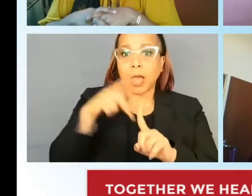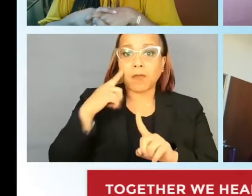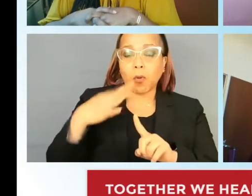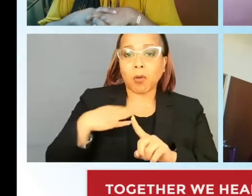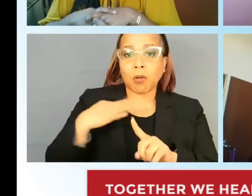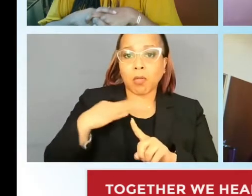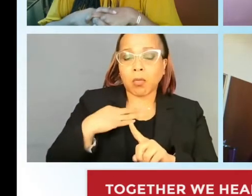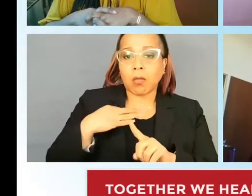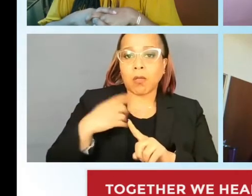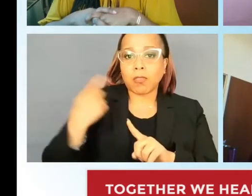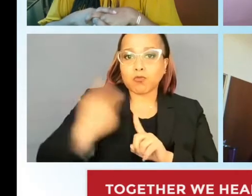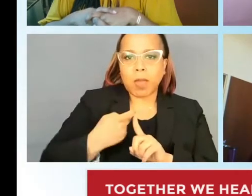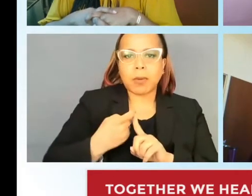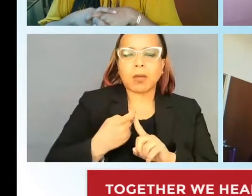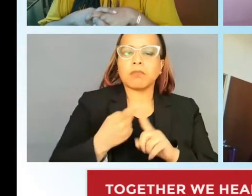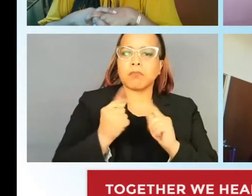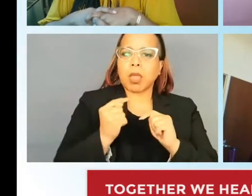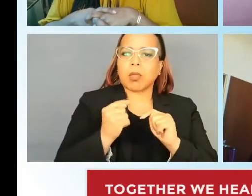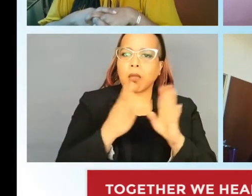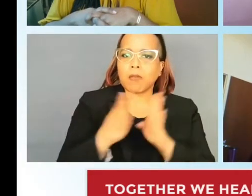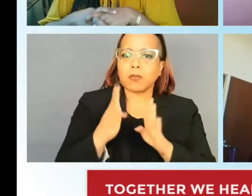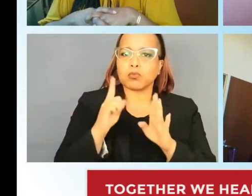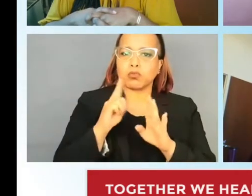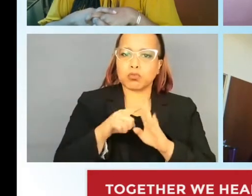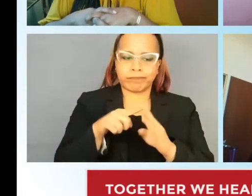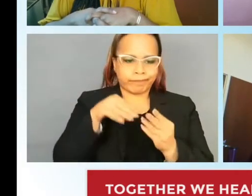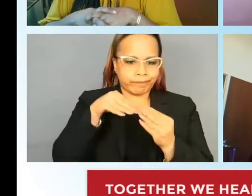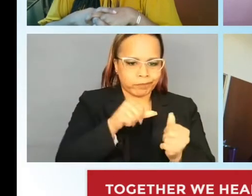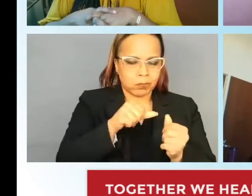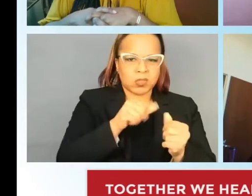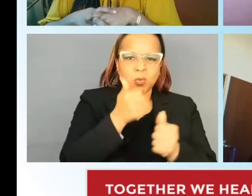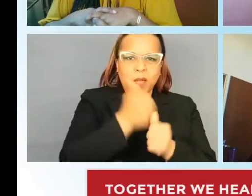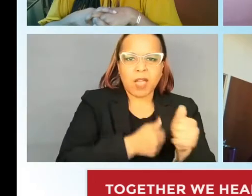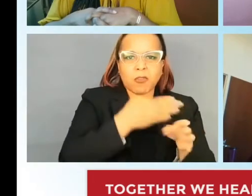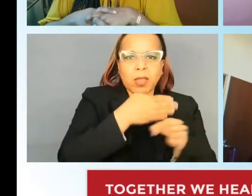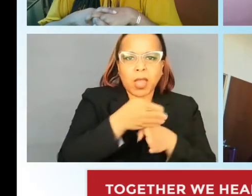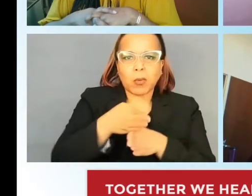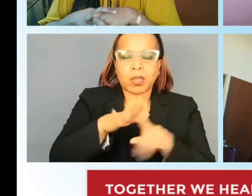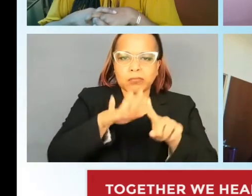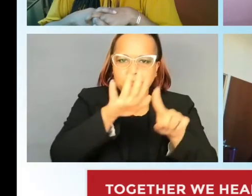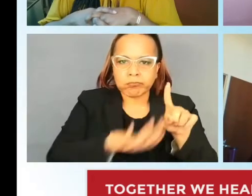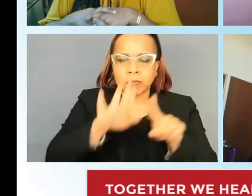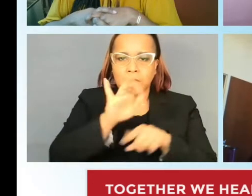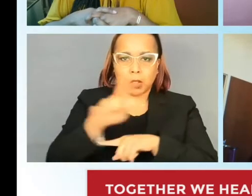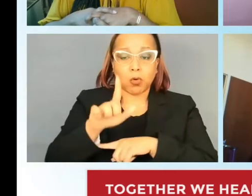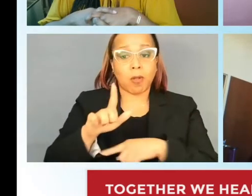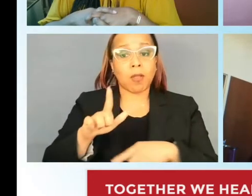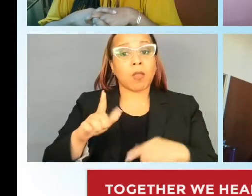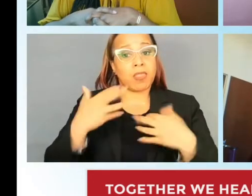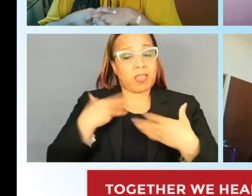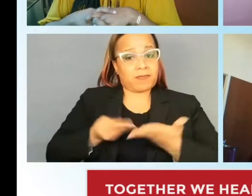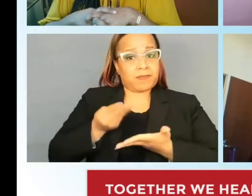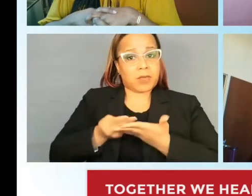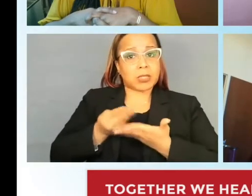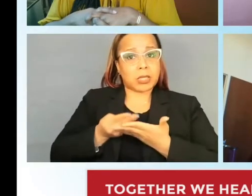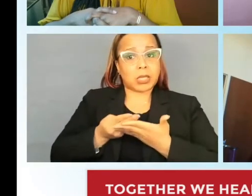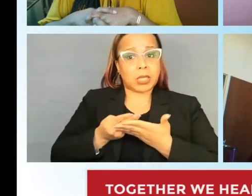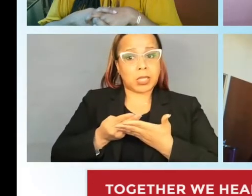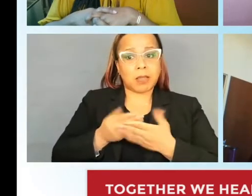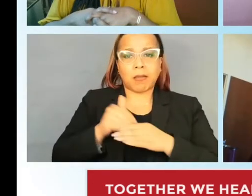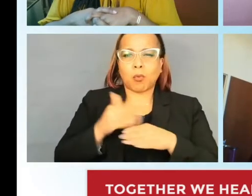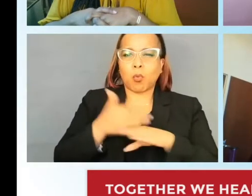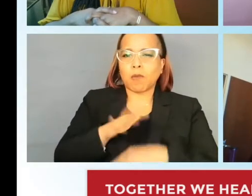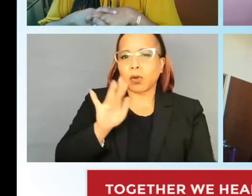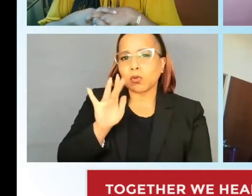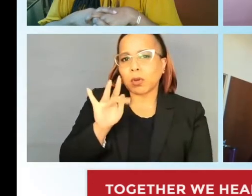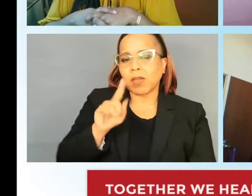effort to get it into every area of Illinois. And we did. We, you know, there's funding in over 25